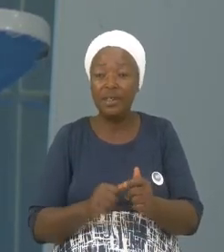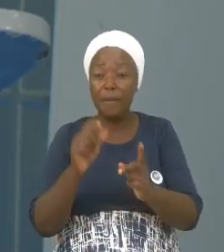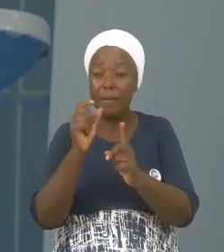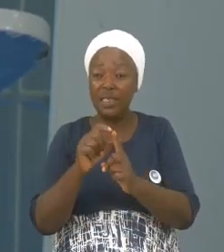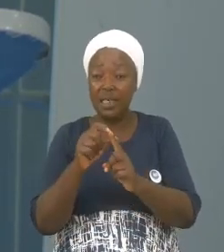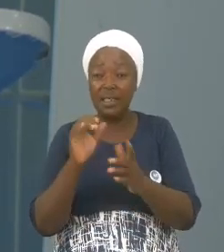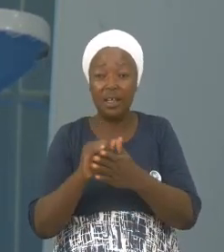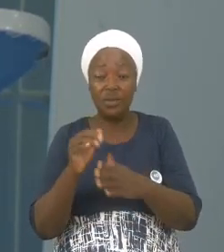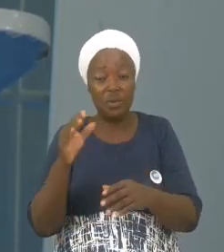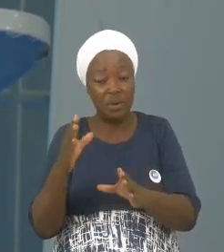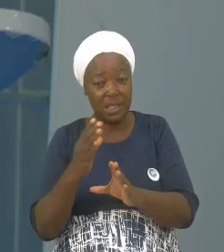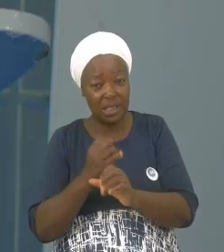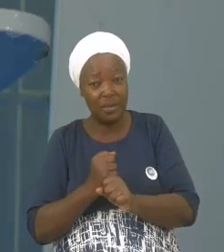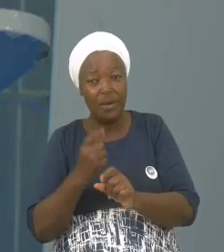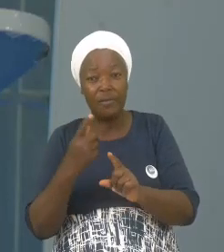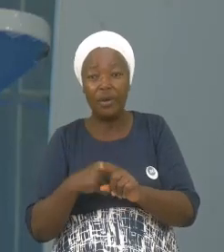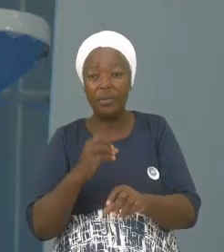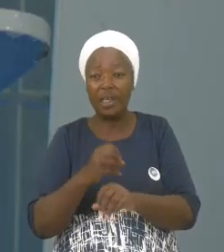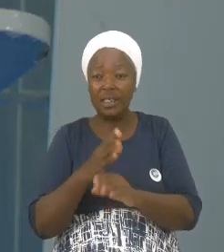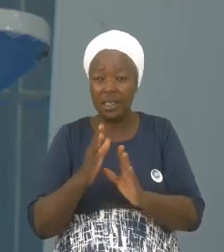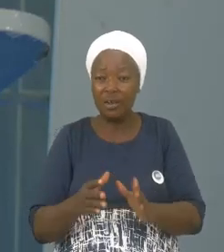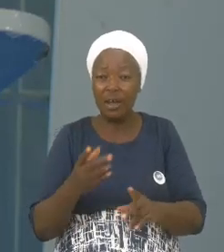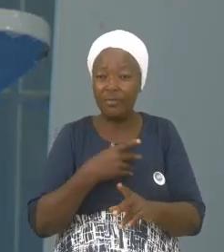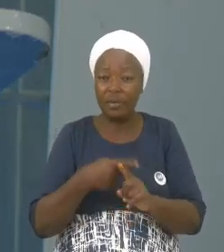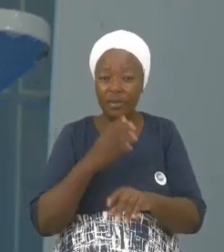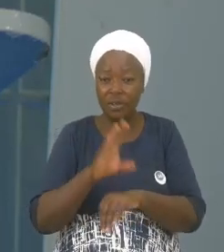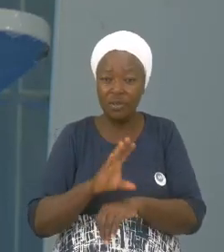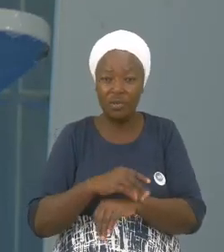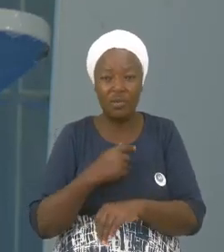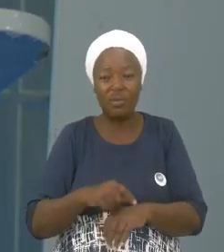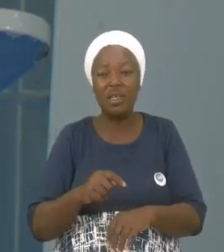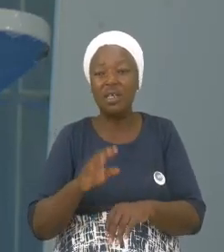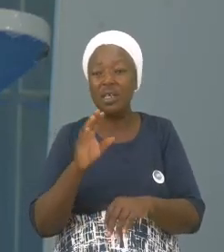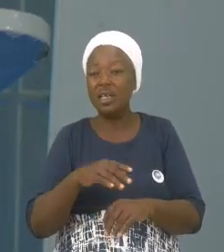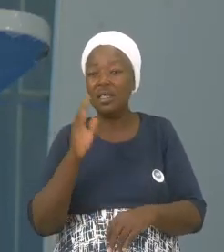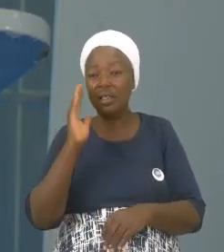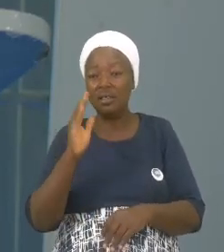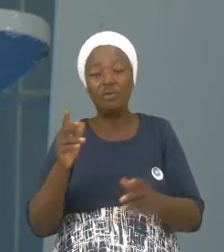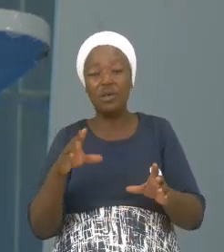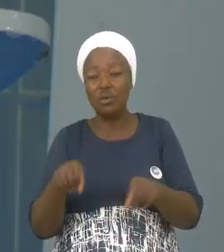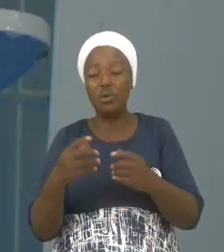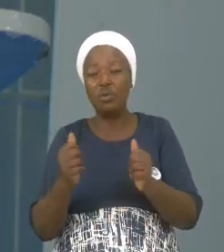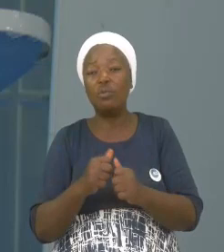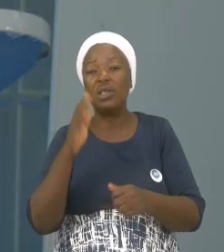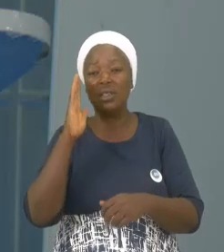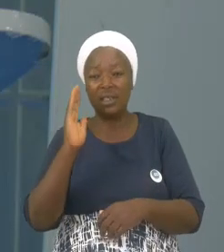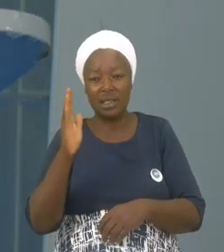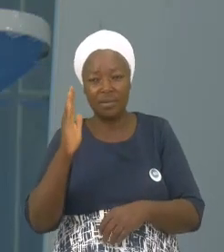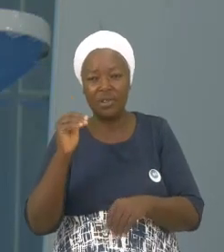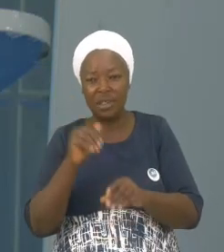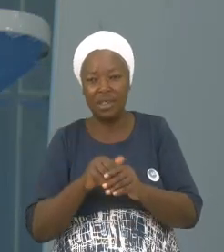of wonder, of testimony. Those who have been saved, we say amen on behalf of these